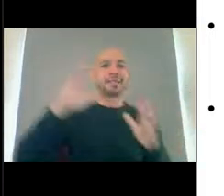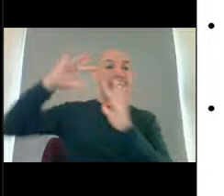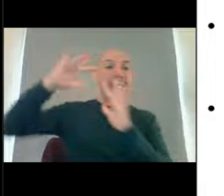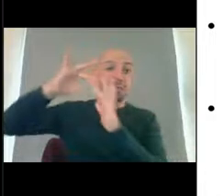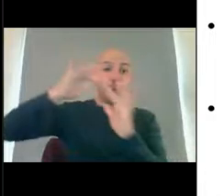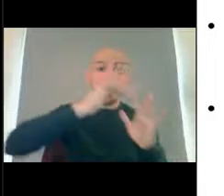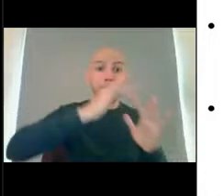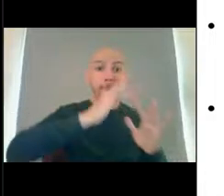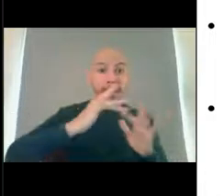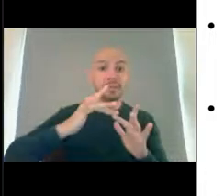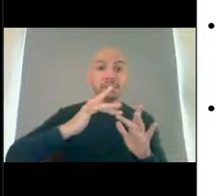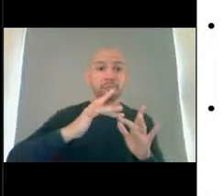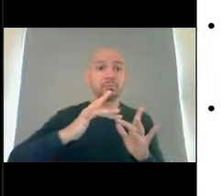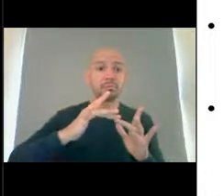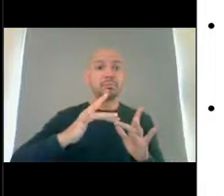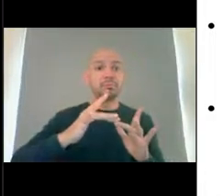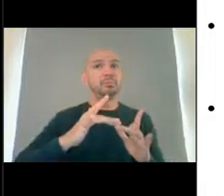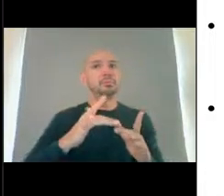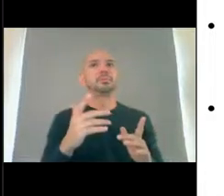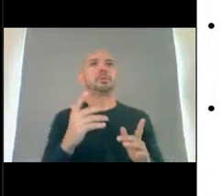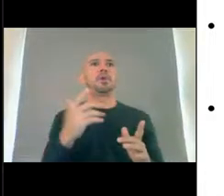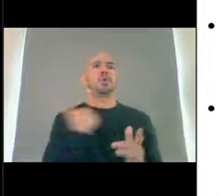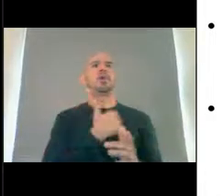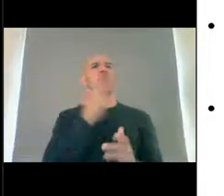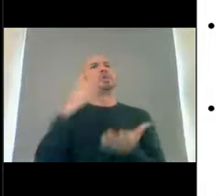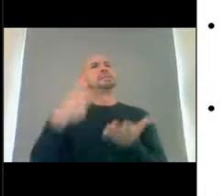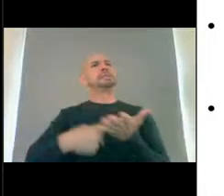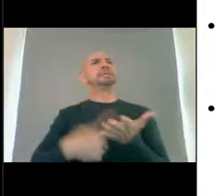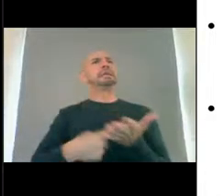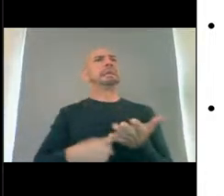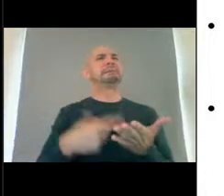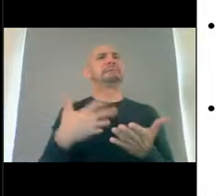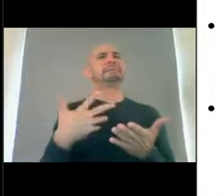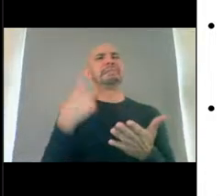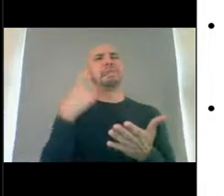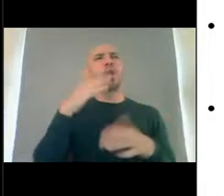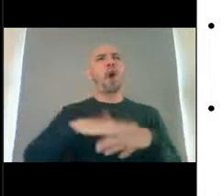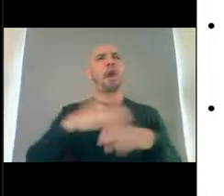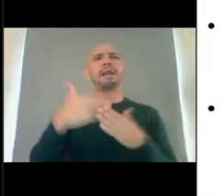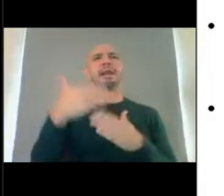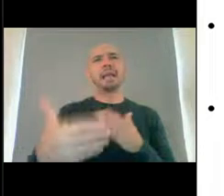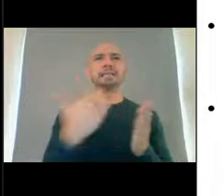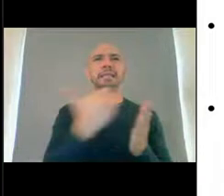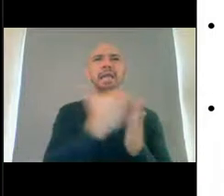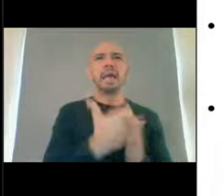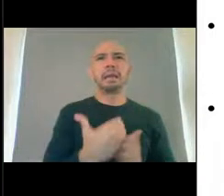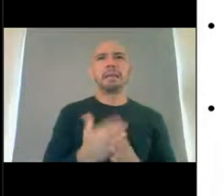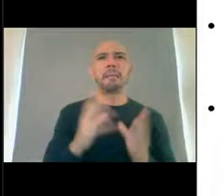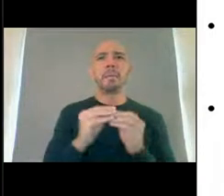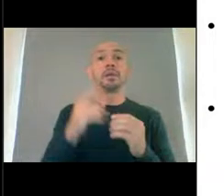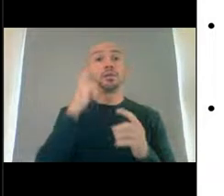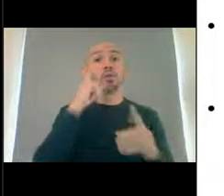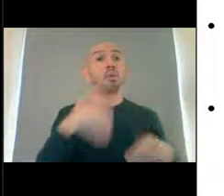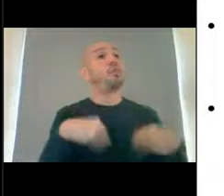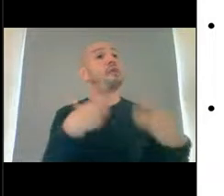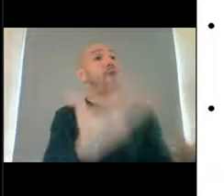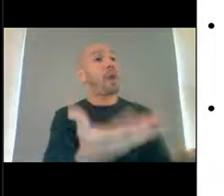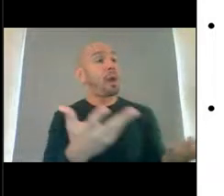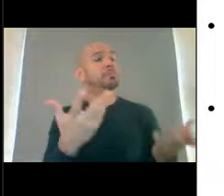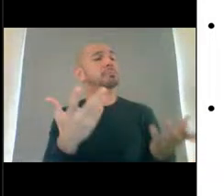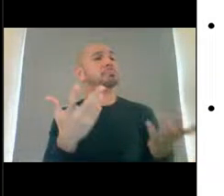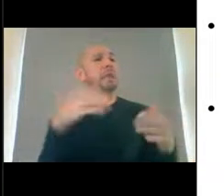discussed at a future agenda item later at this meeting uh to provide equitable equitable access to high-speed broadband